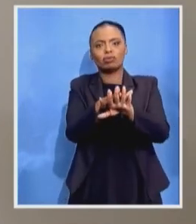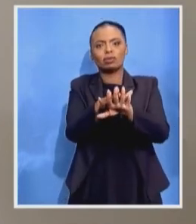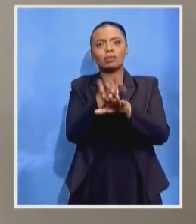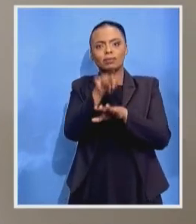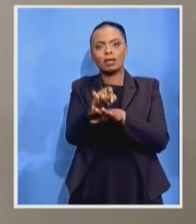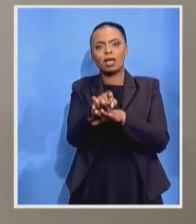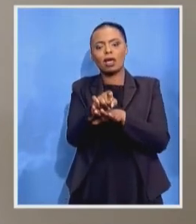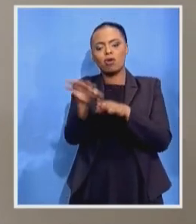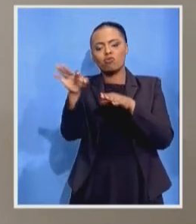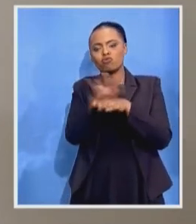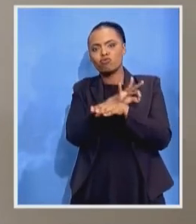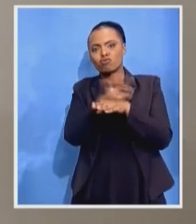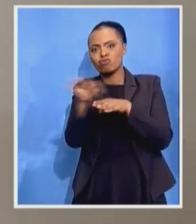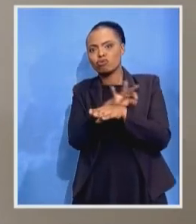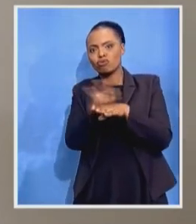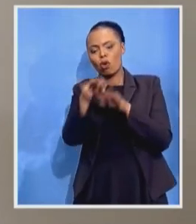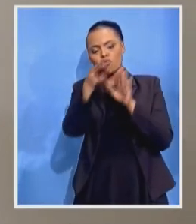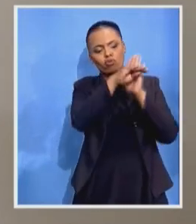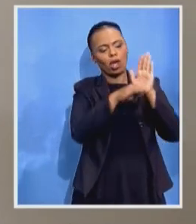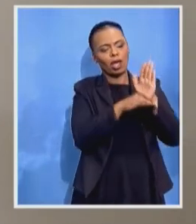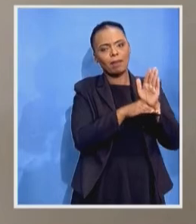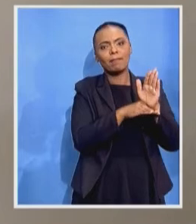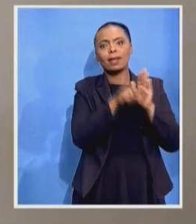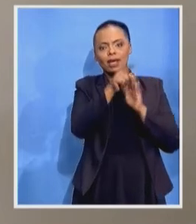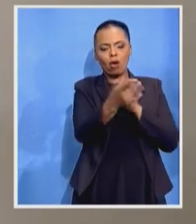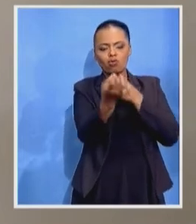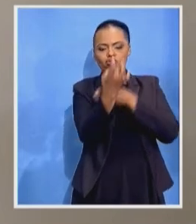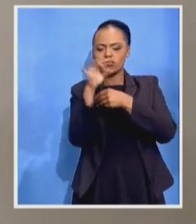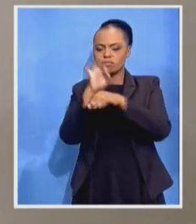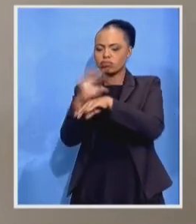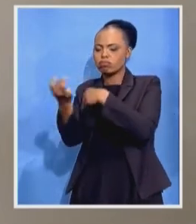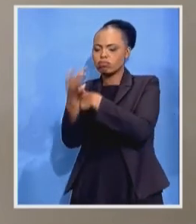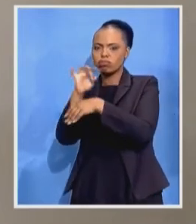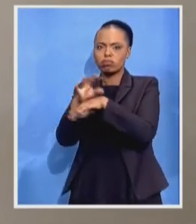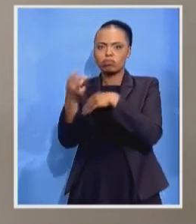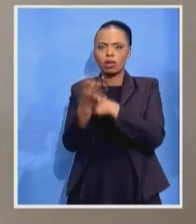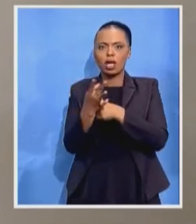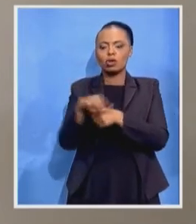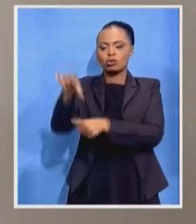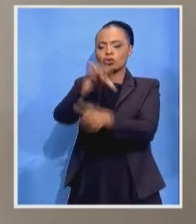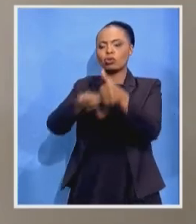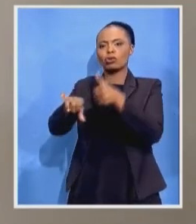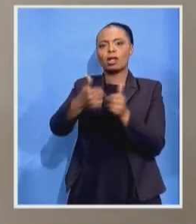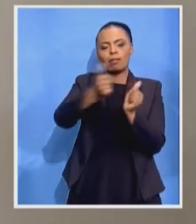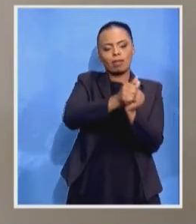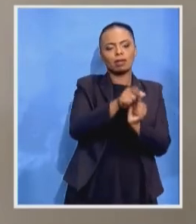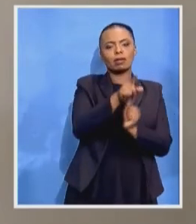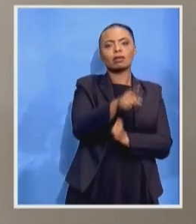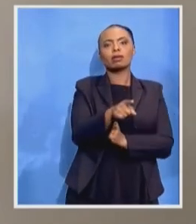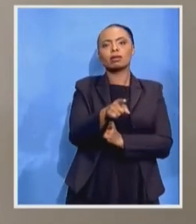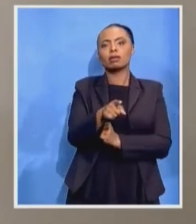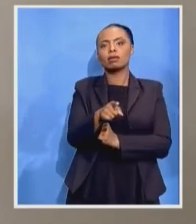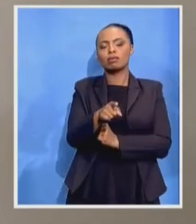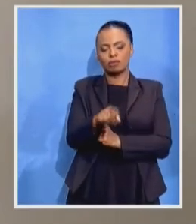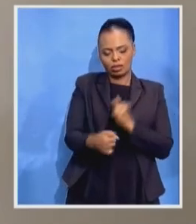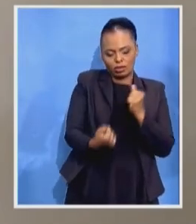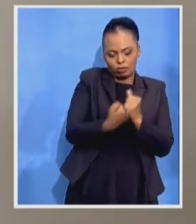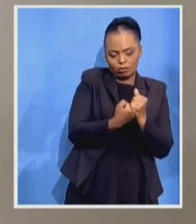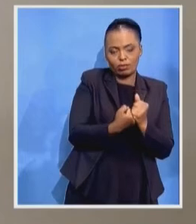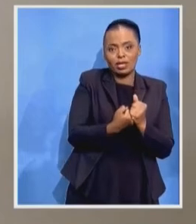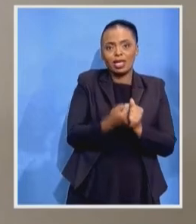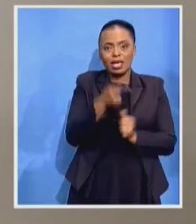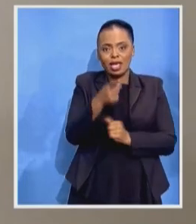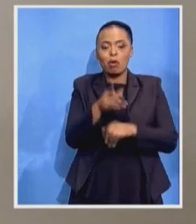to be consulted upon by the social partners at Metlec. More of these consultations are needed to